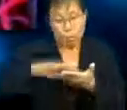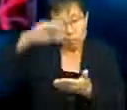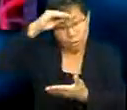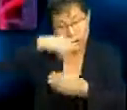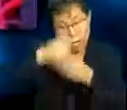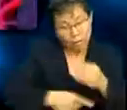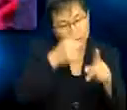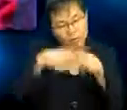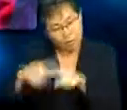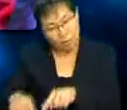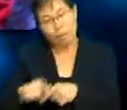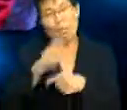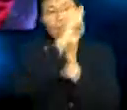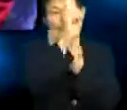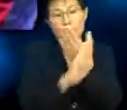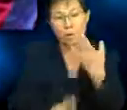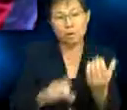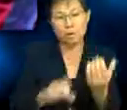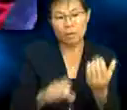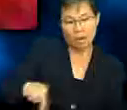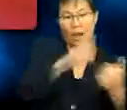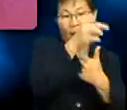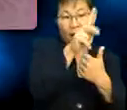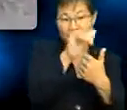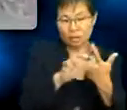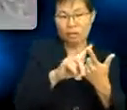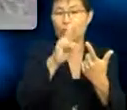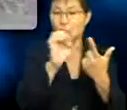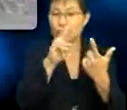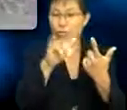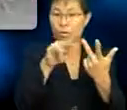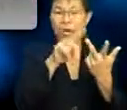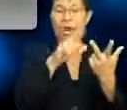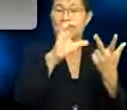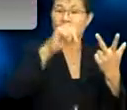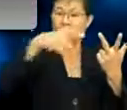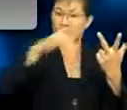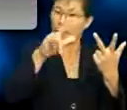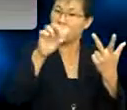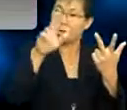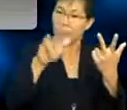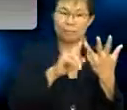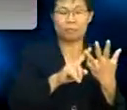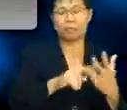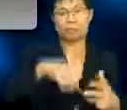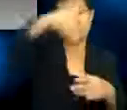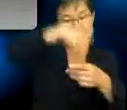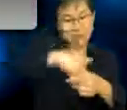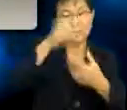We have also learned about types of blood vessels, the artery, the vein, and the